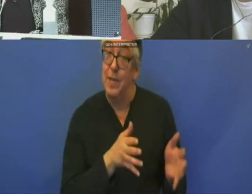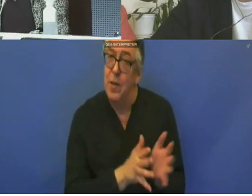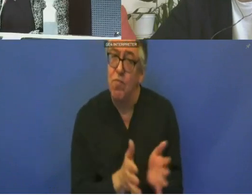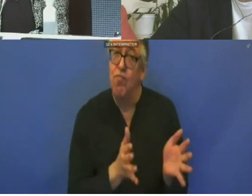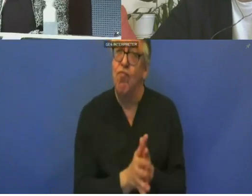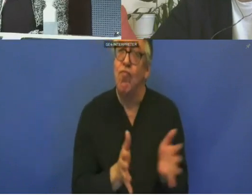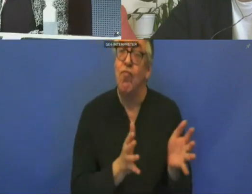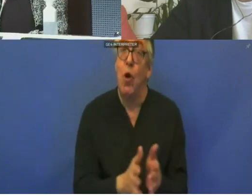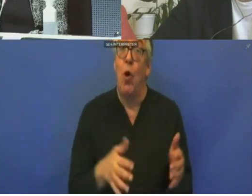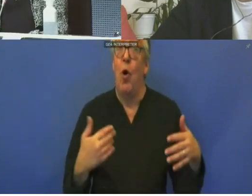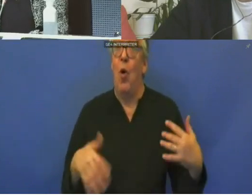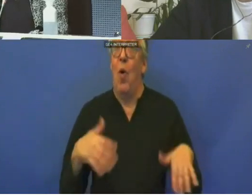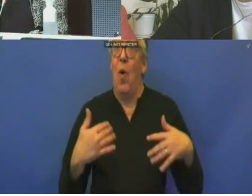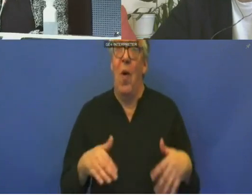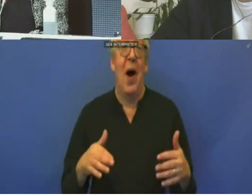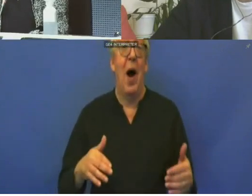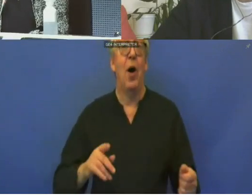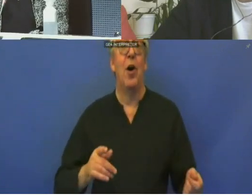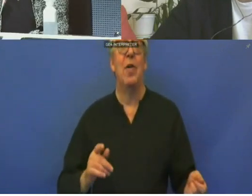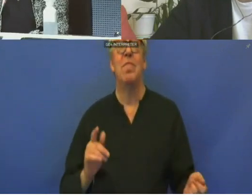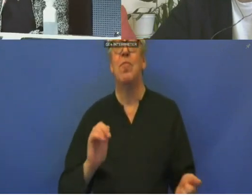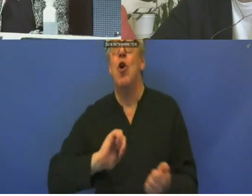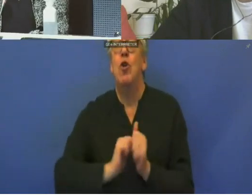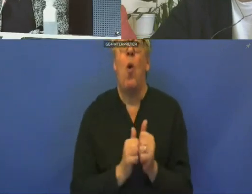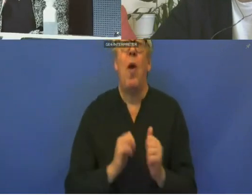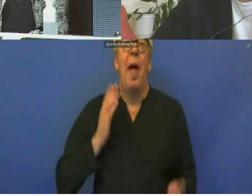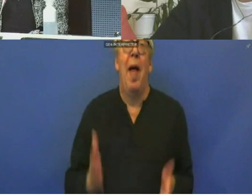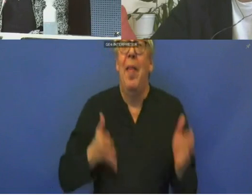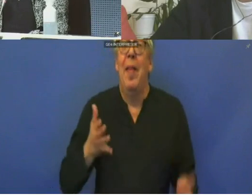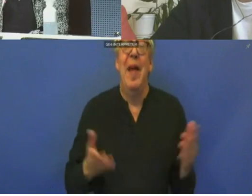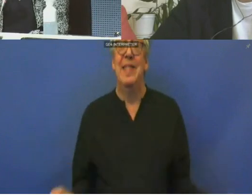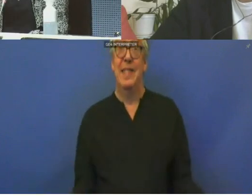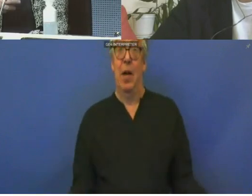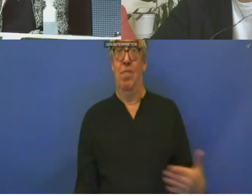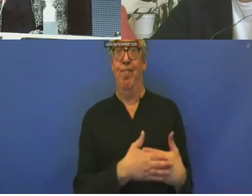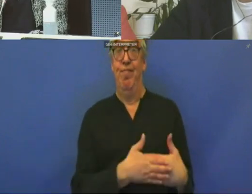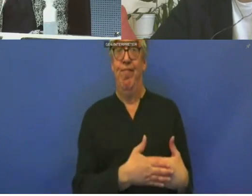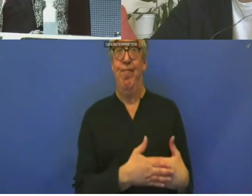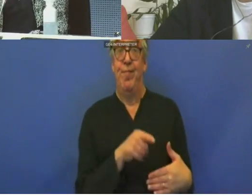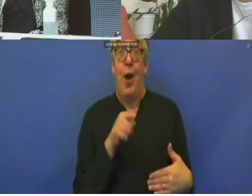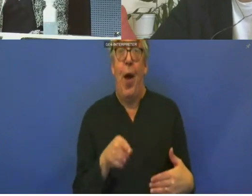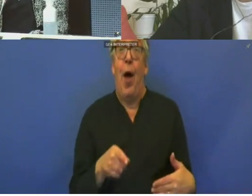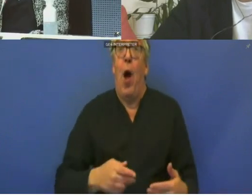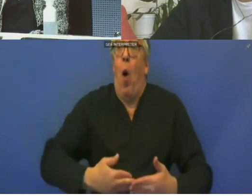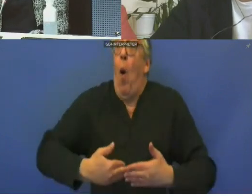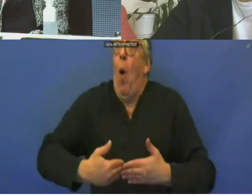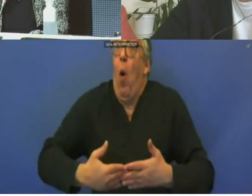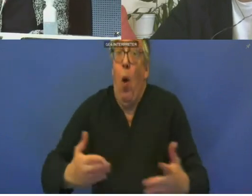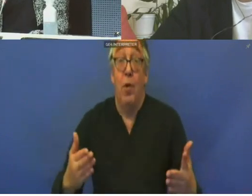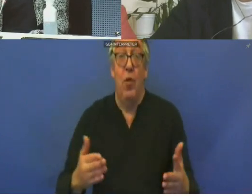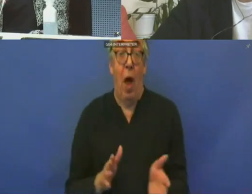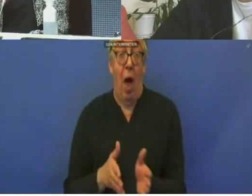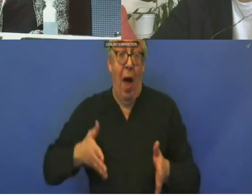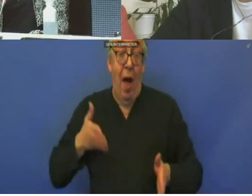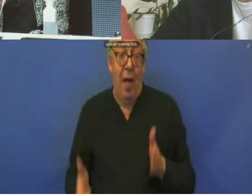we see here, we hear that especially young people have been hit hard in the pandemic. And this is also why this year is the